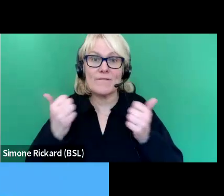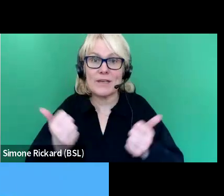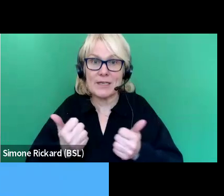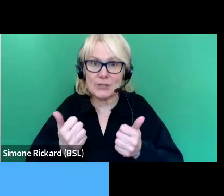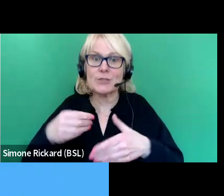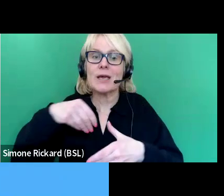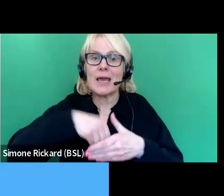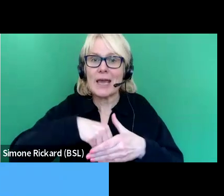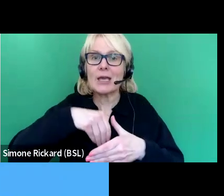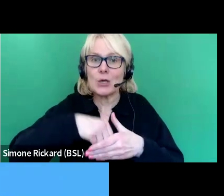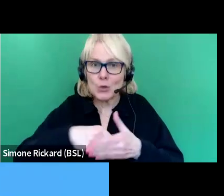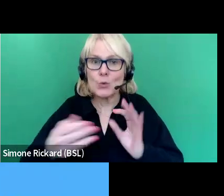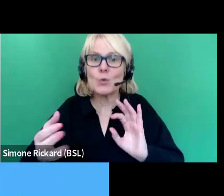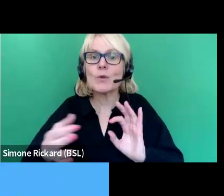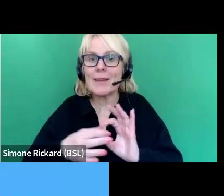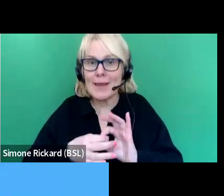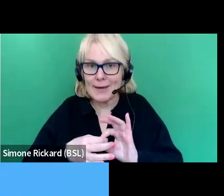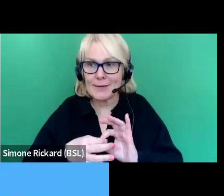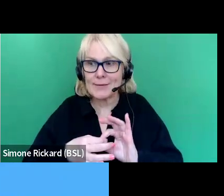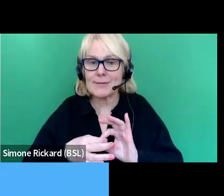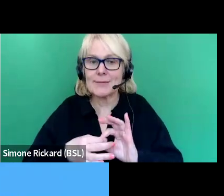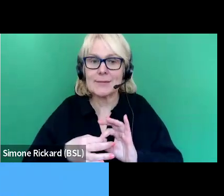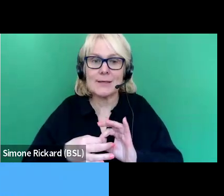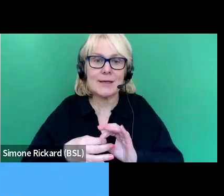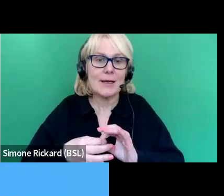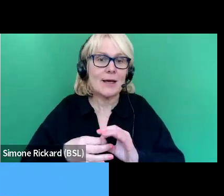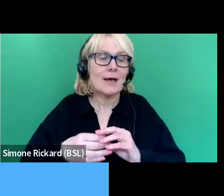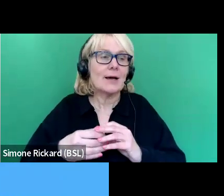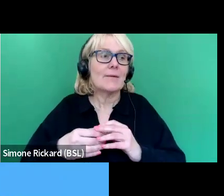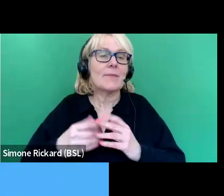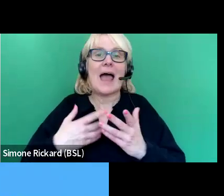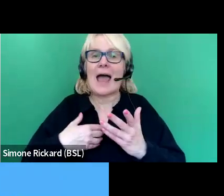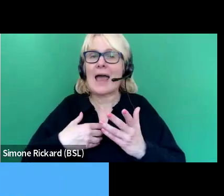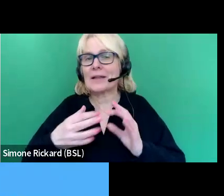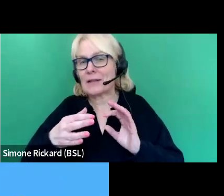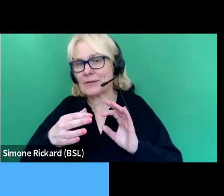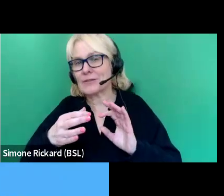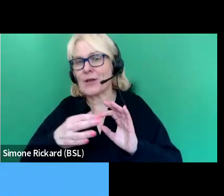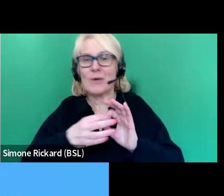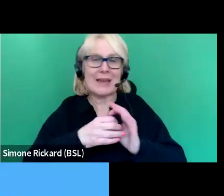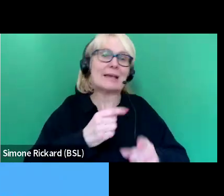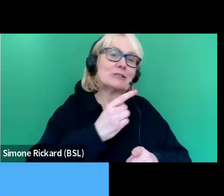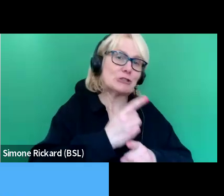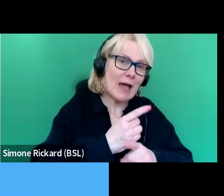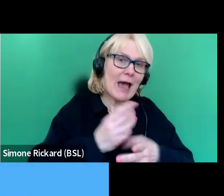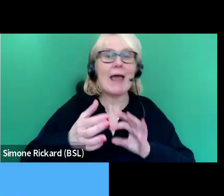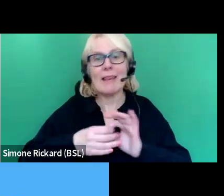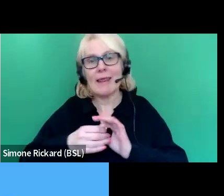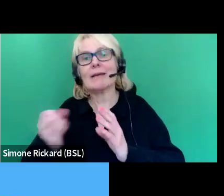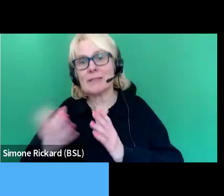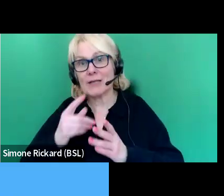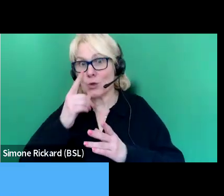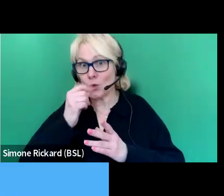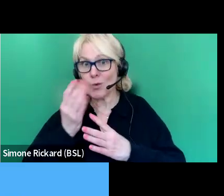will include the links that have been shared in the chat, as well as links that were on the slides, so that you can access all of the